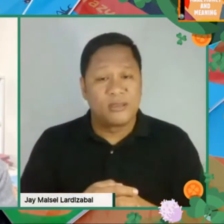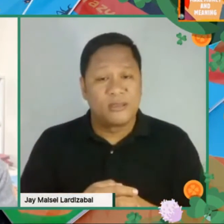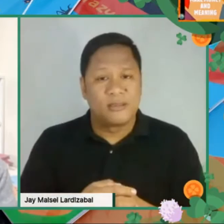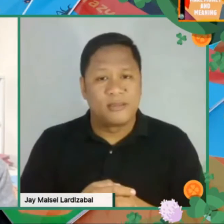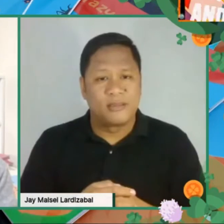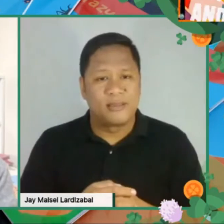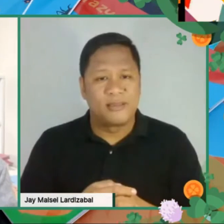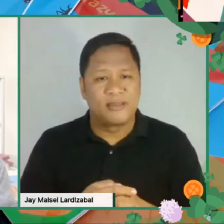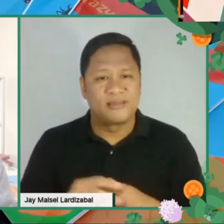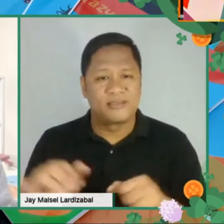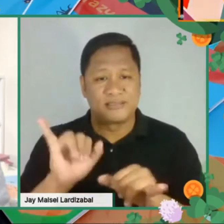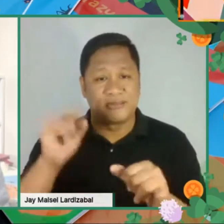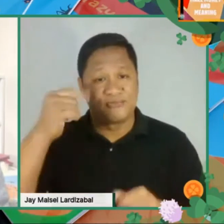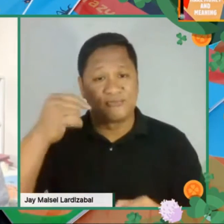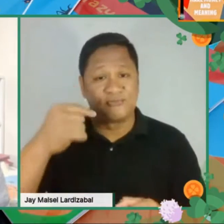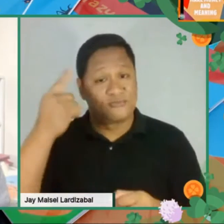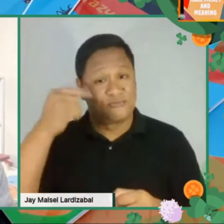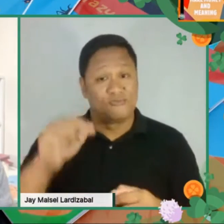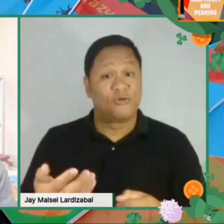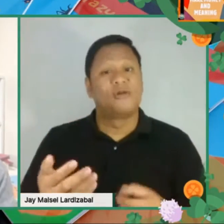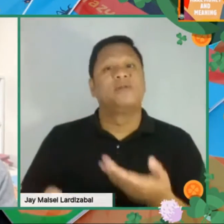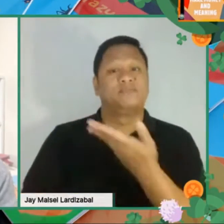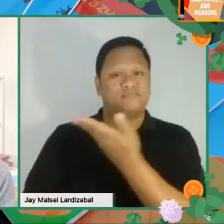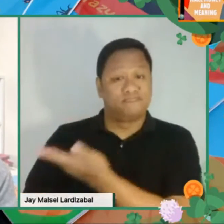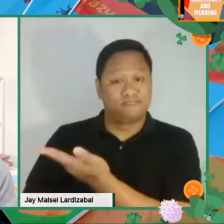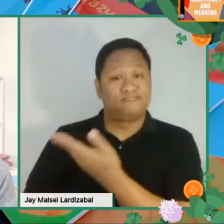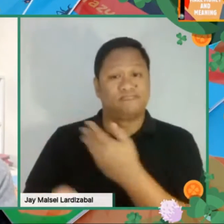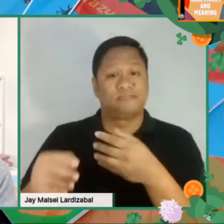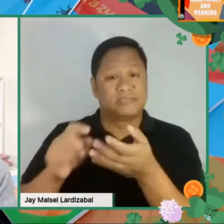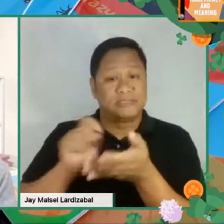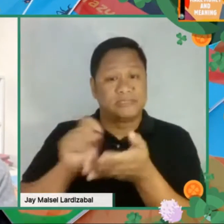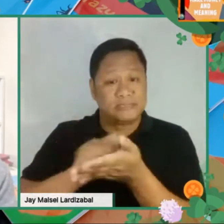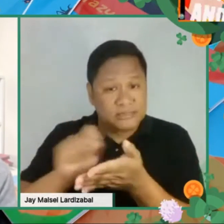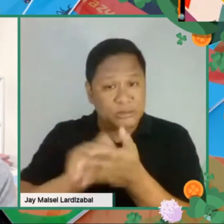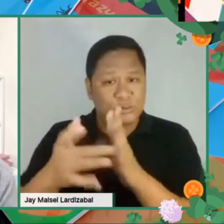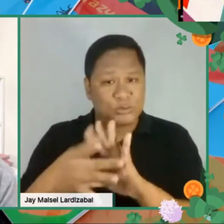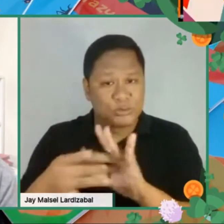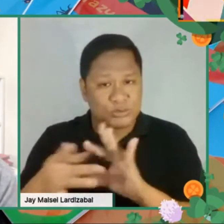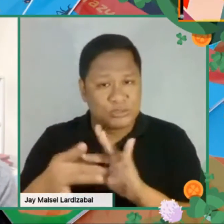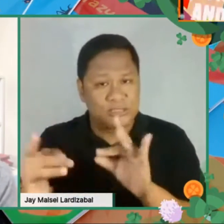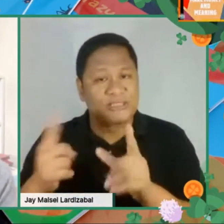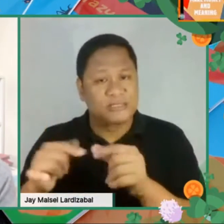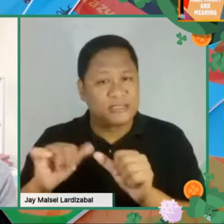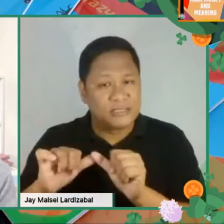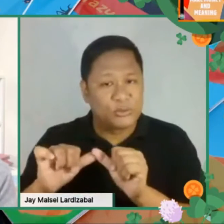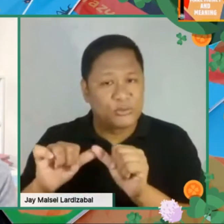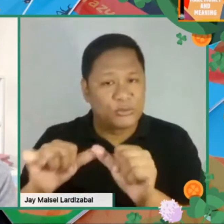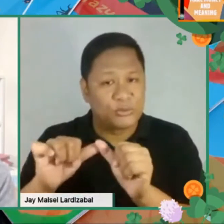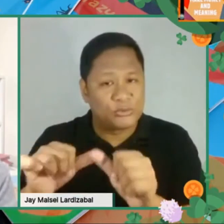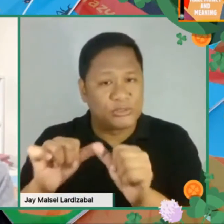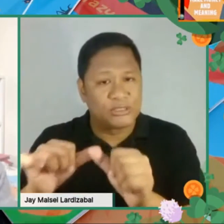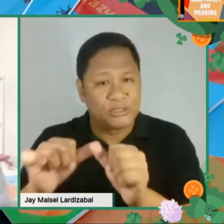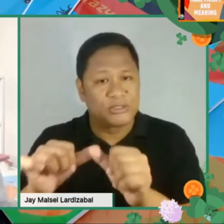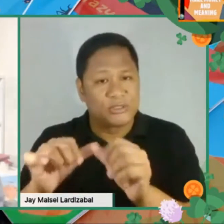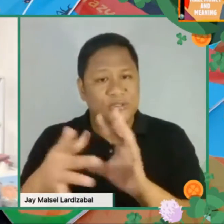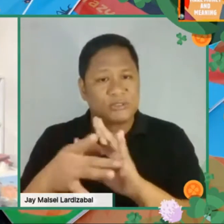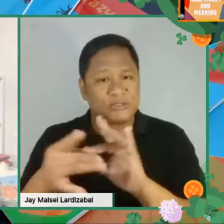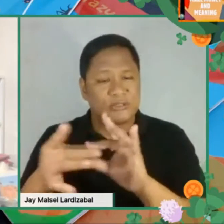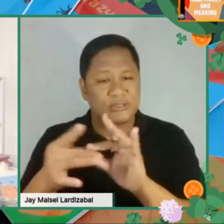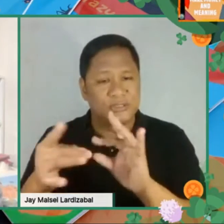akin, I write a story and then I let the story gather dust under my bed.